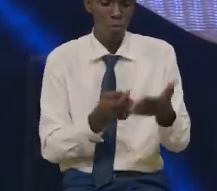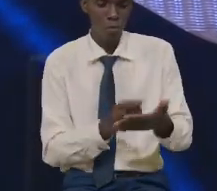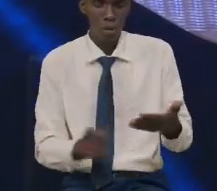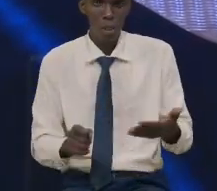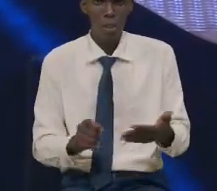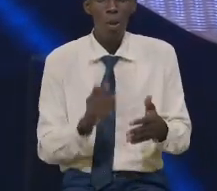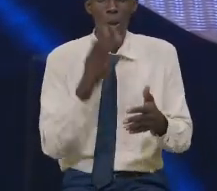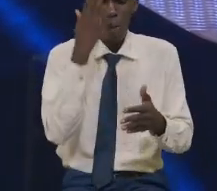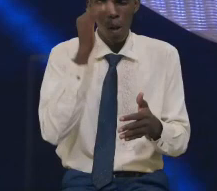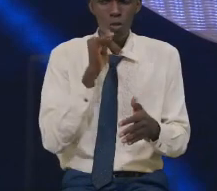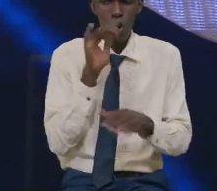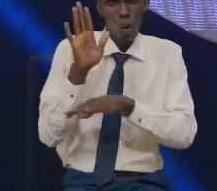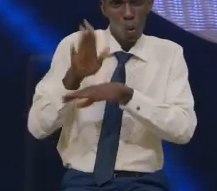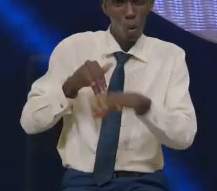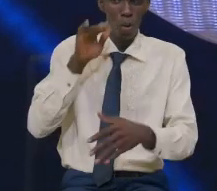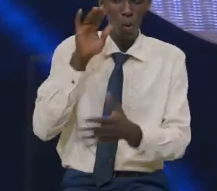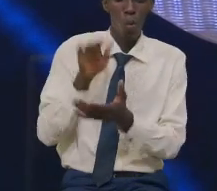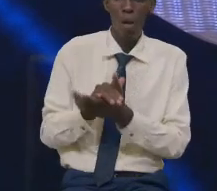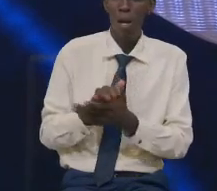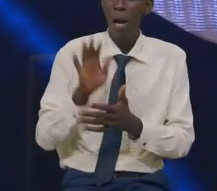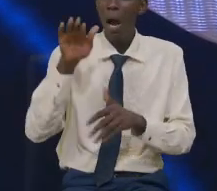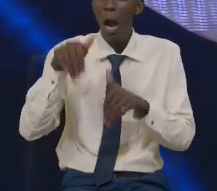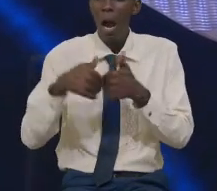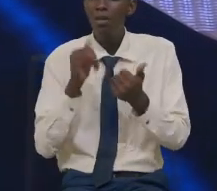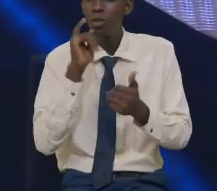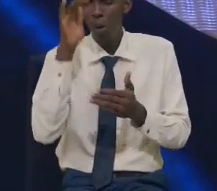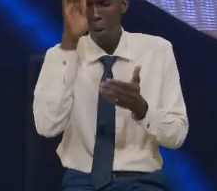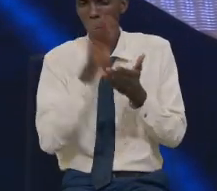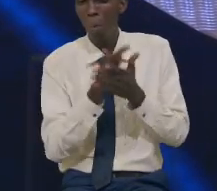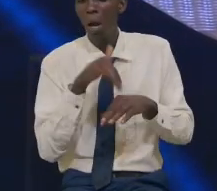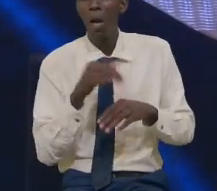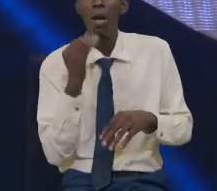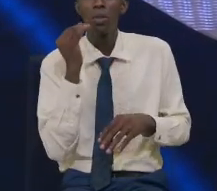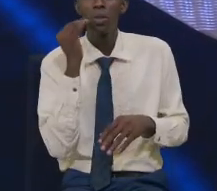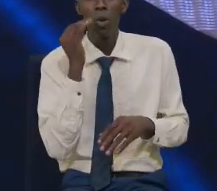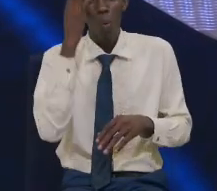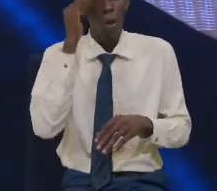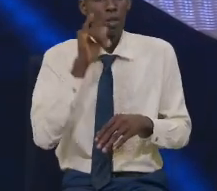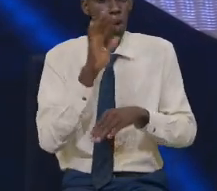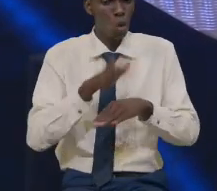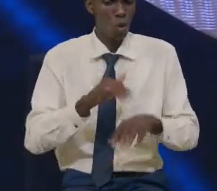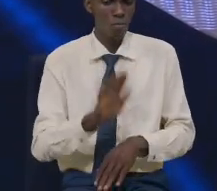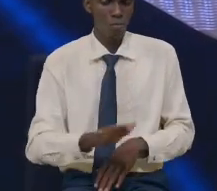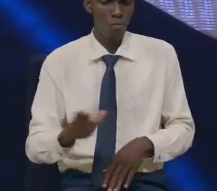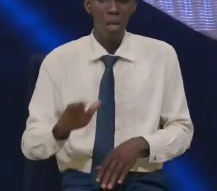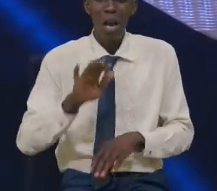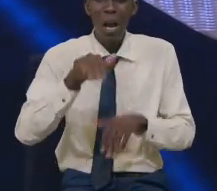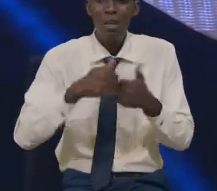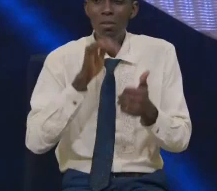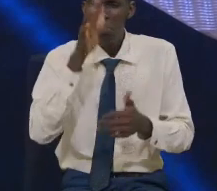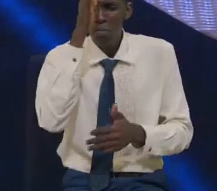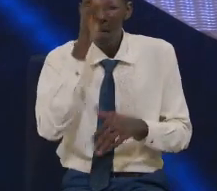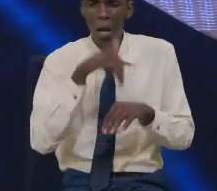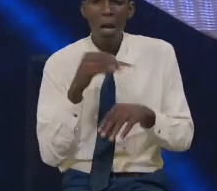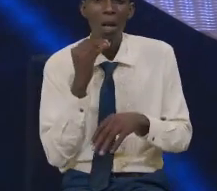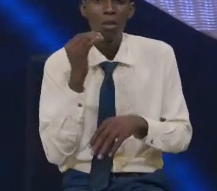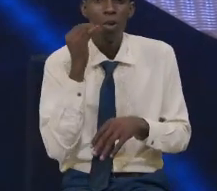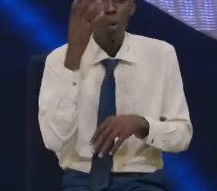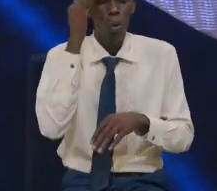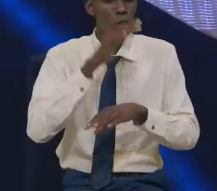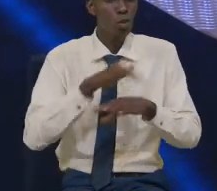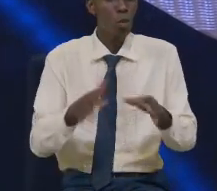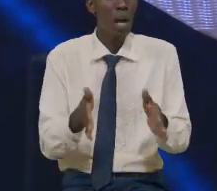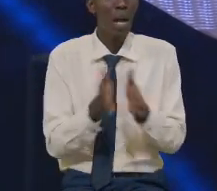How is this man at home? Why didn't you ask the children? How is the dad at home? Why didn't you ask